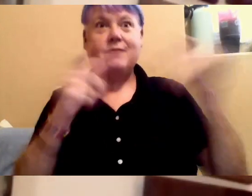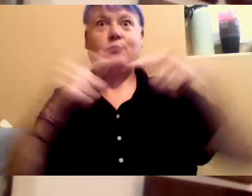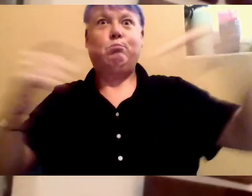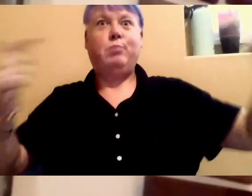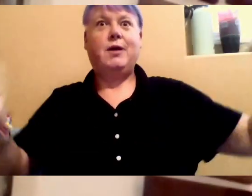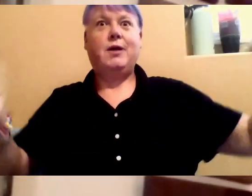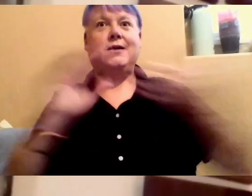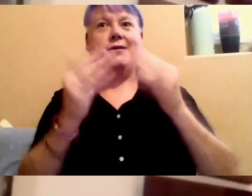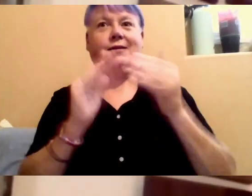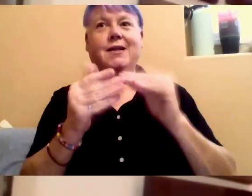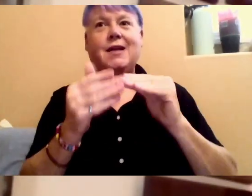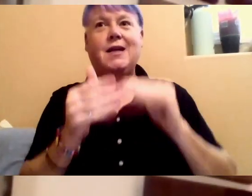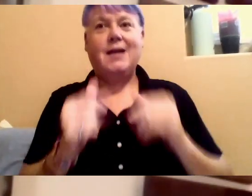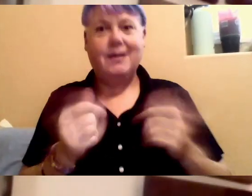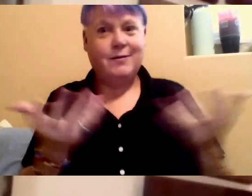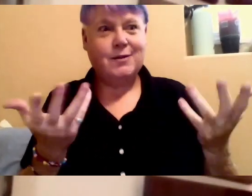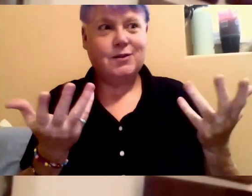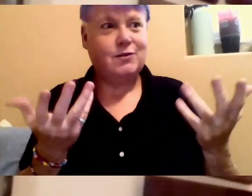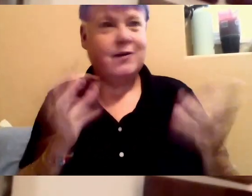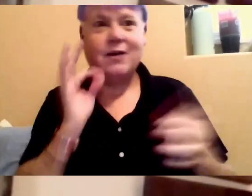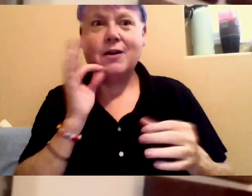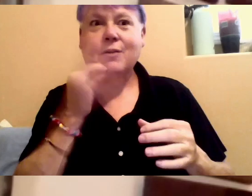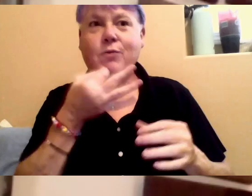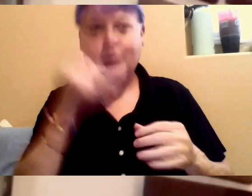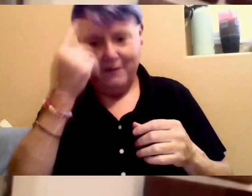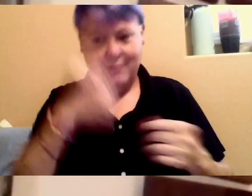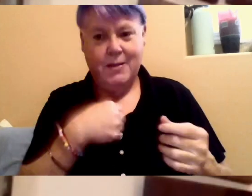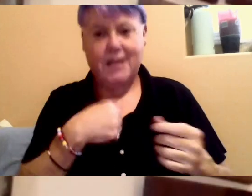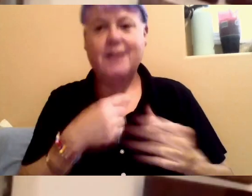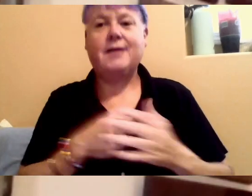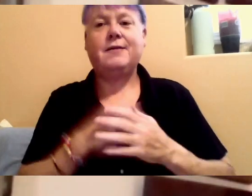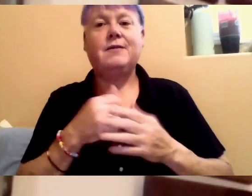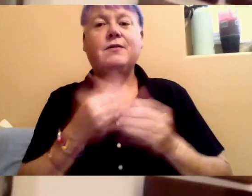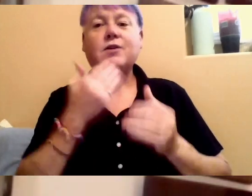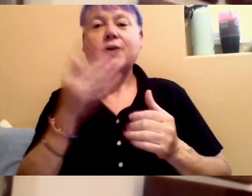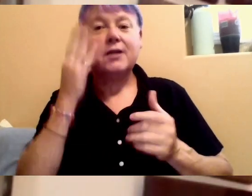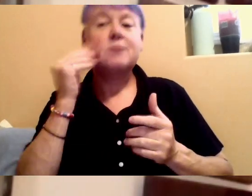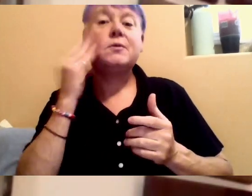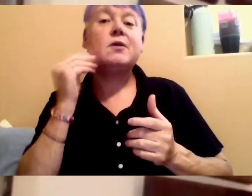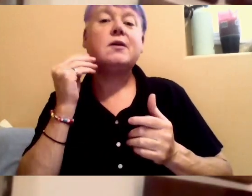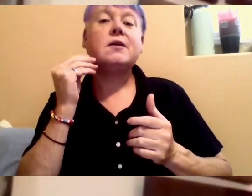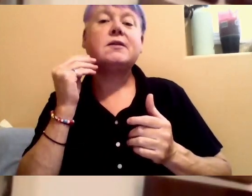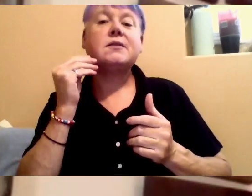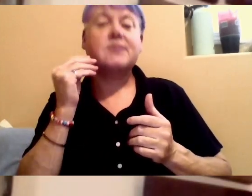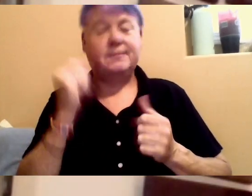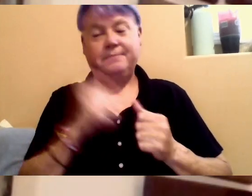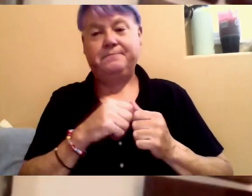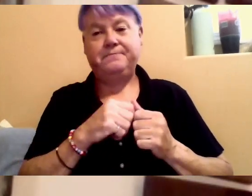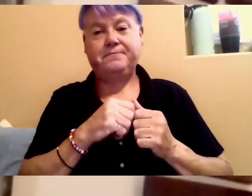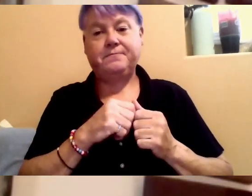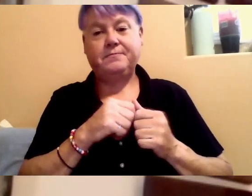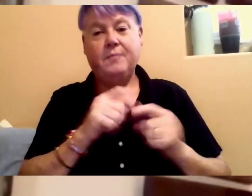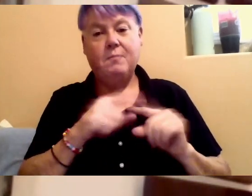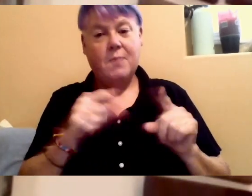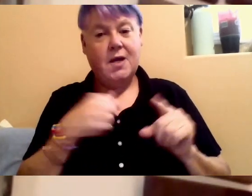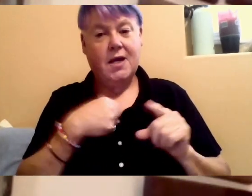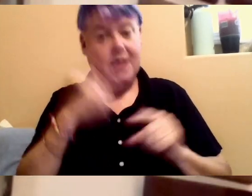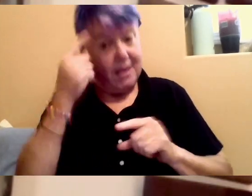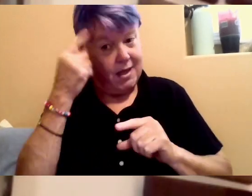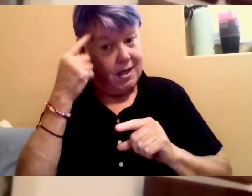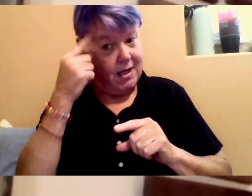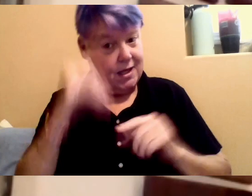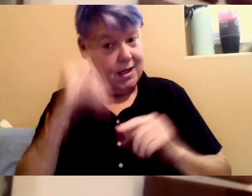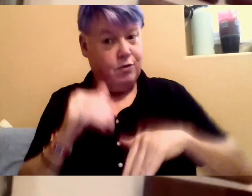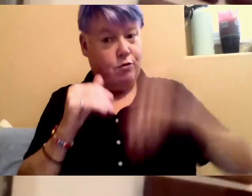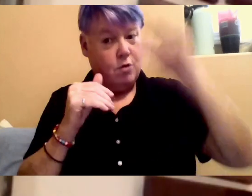most amazing experience. But I think that growing up in that